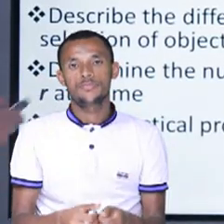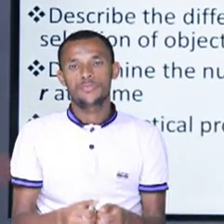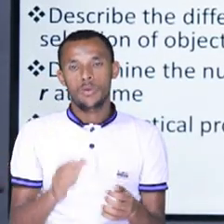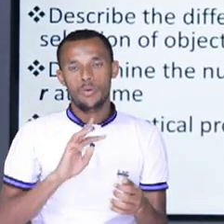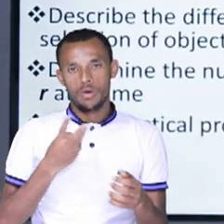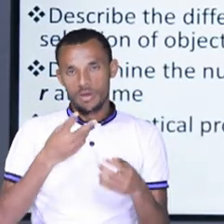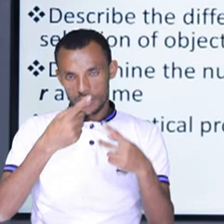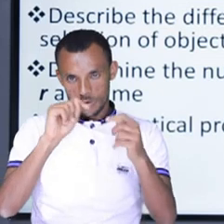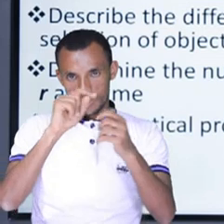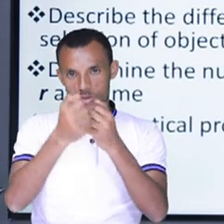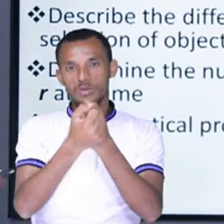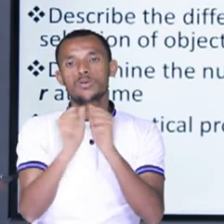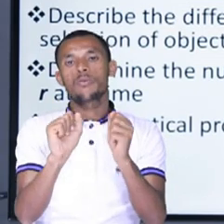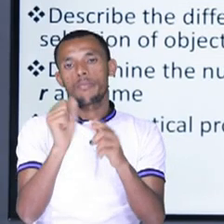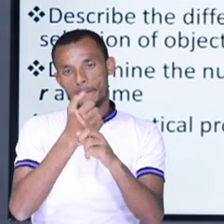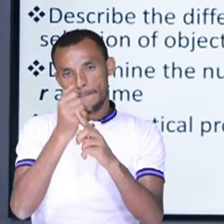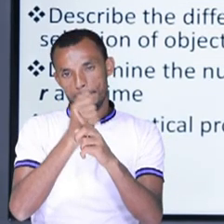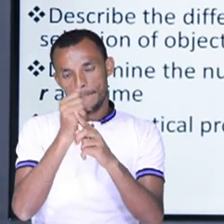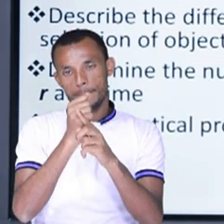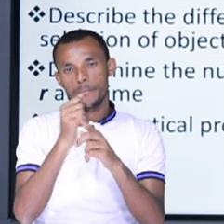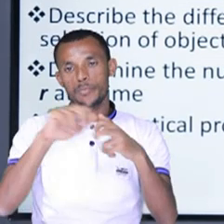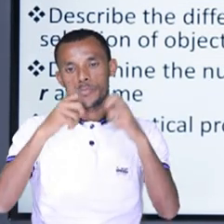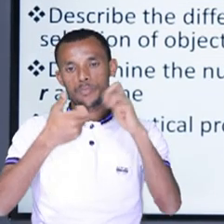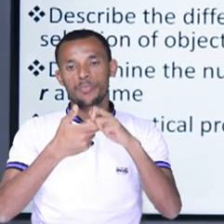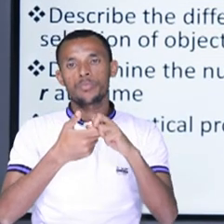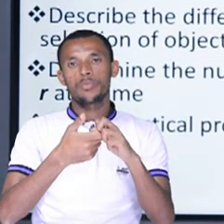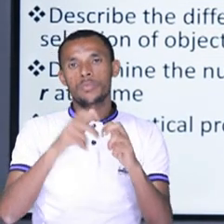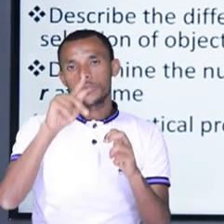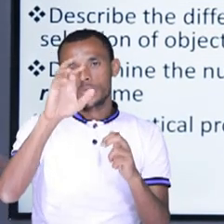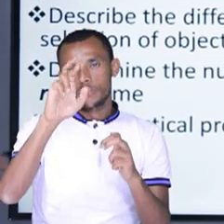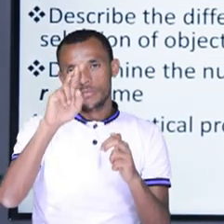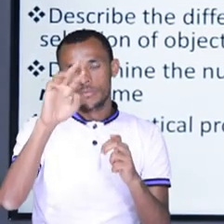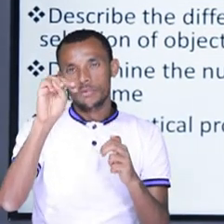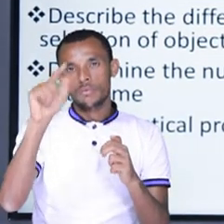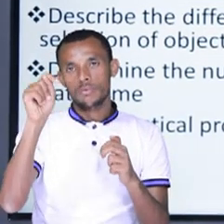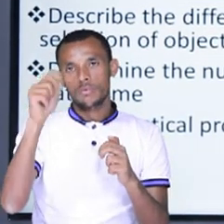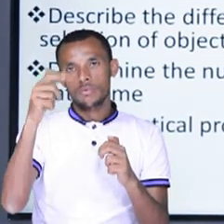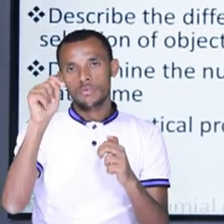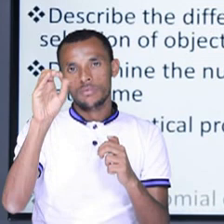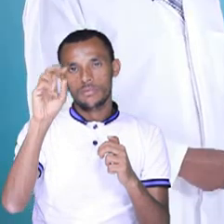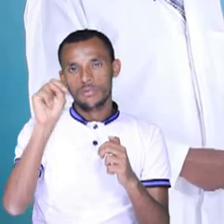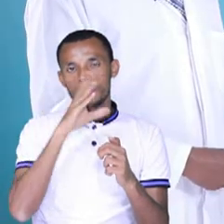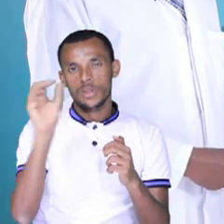We'll try to solve that, some practical problems on permutations and combinations.